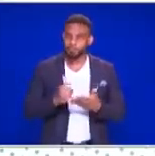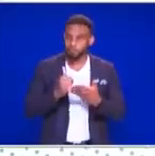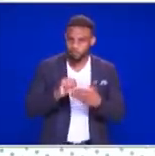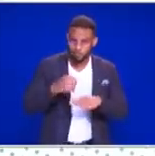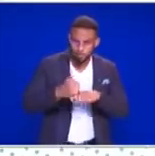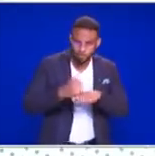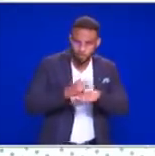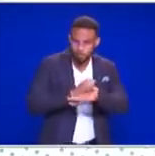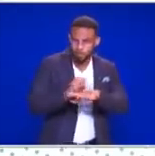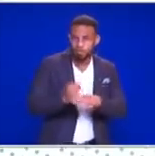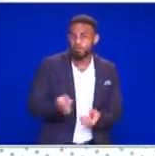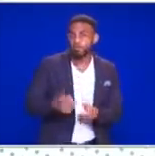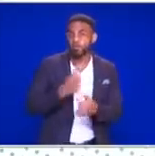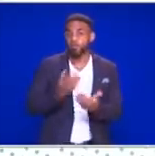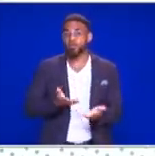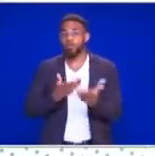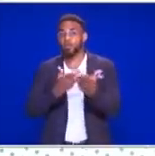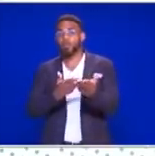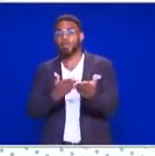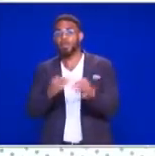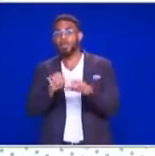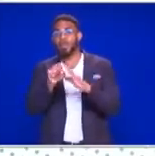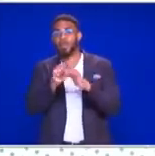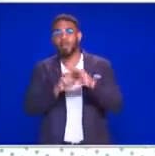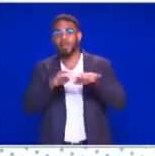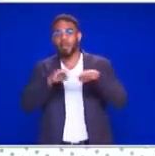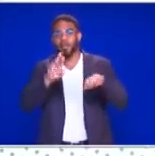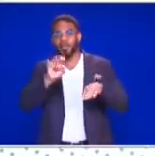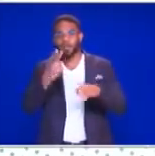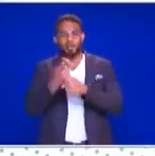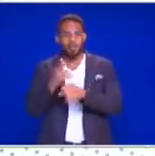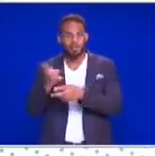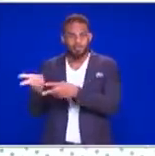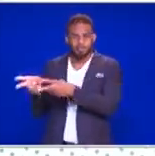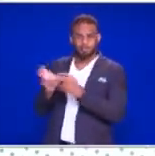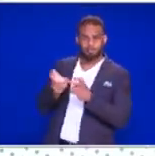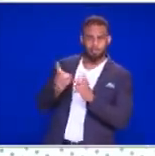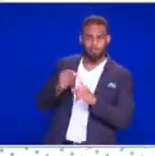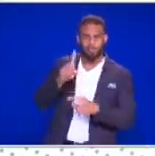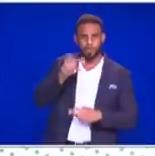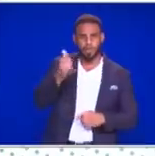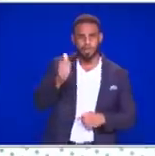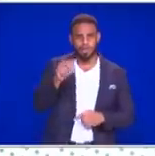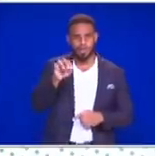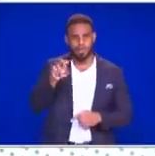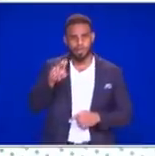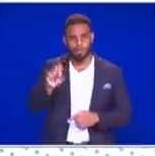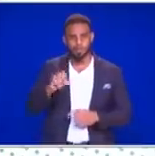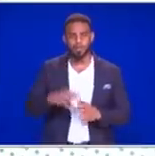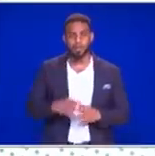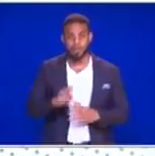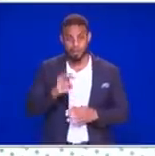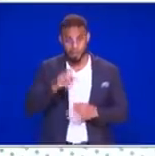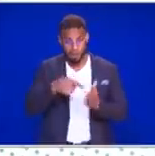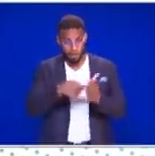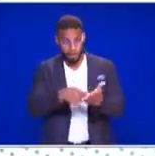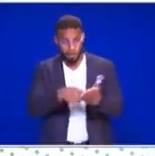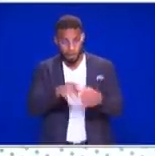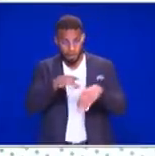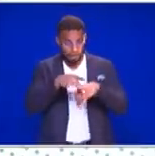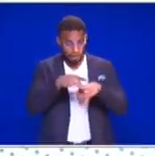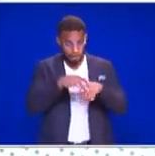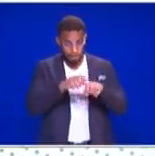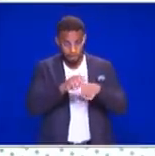set the stage, we first present a state-level map using data from the 2010 census. The map shows the